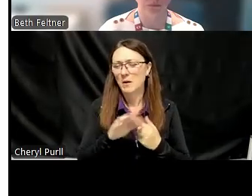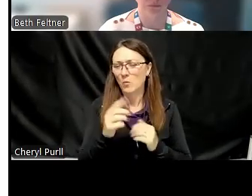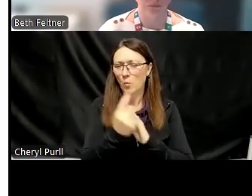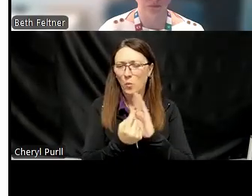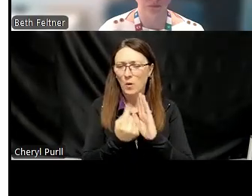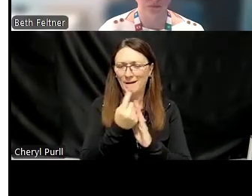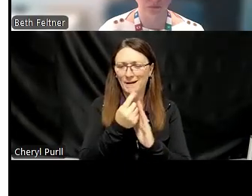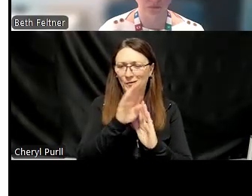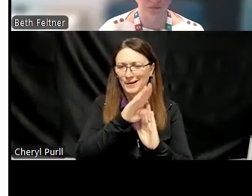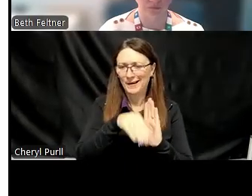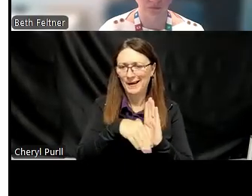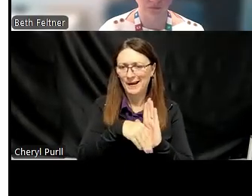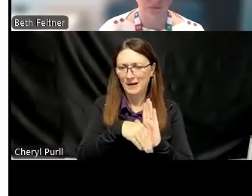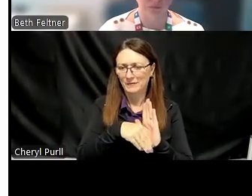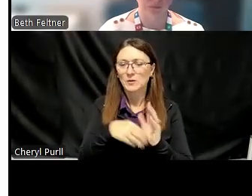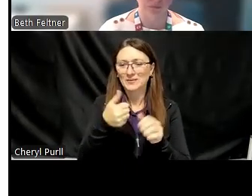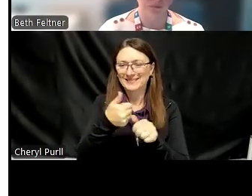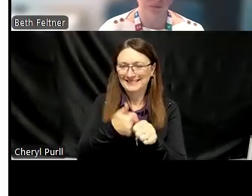new client.